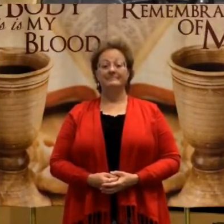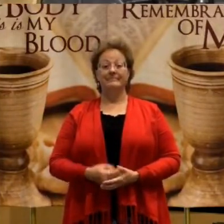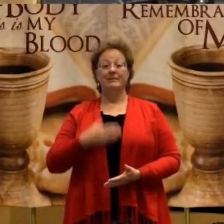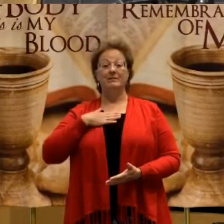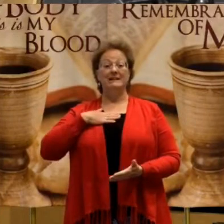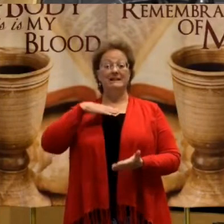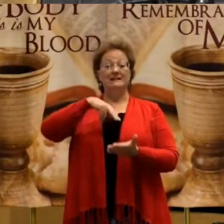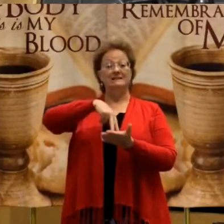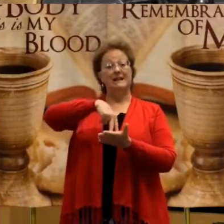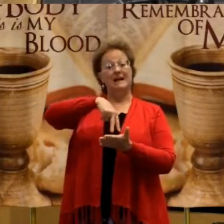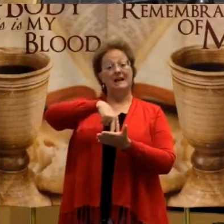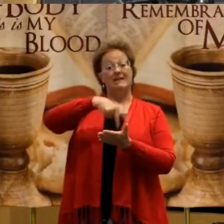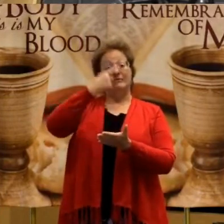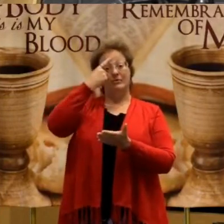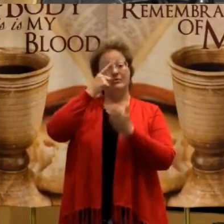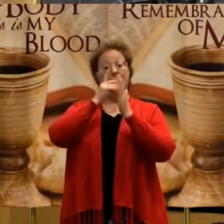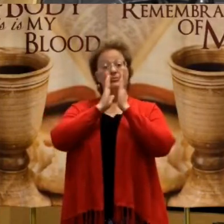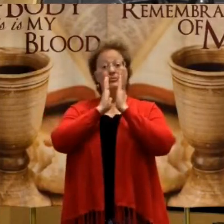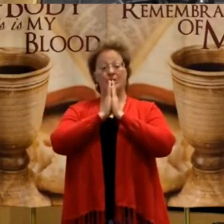Stand as you're able for prayer.